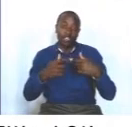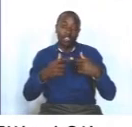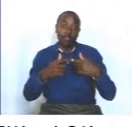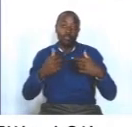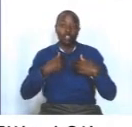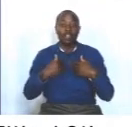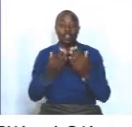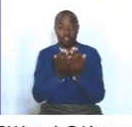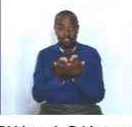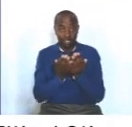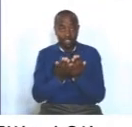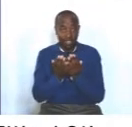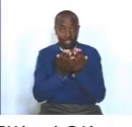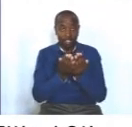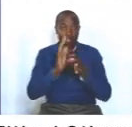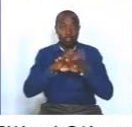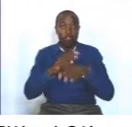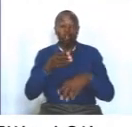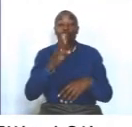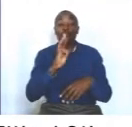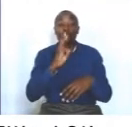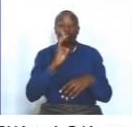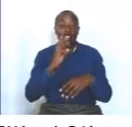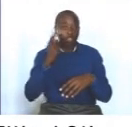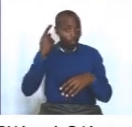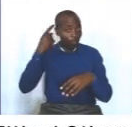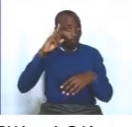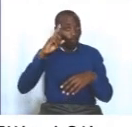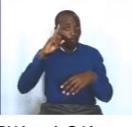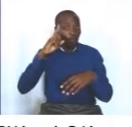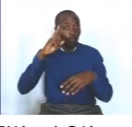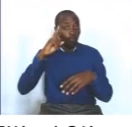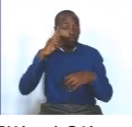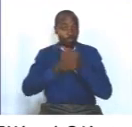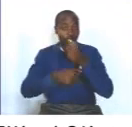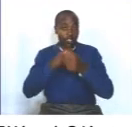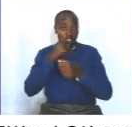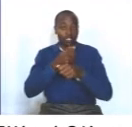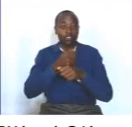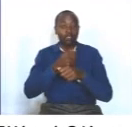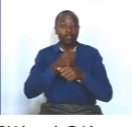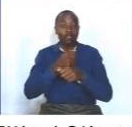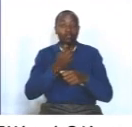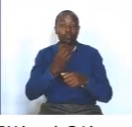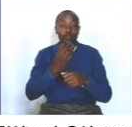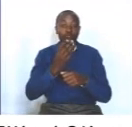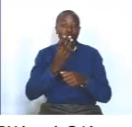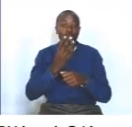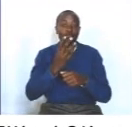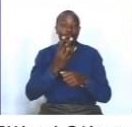ark floated and lasted in water for almost a year. Now, for 40 days it